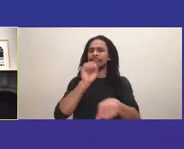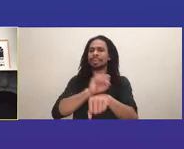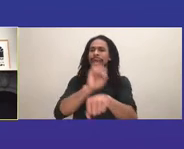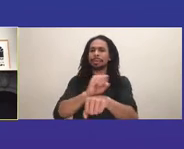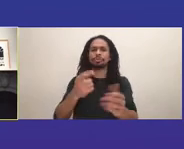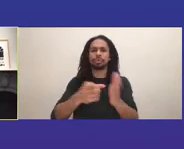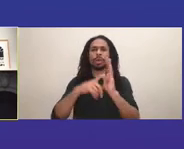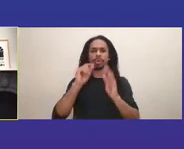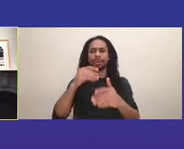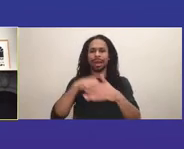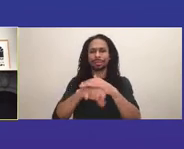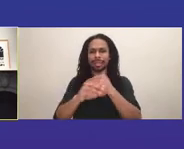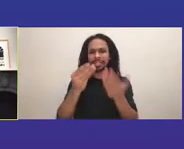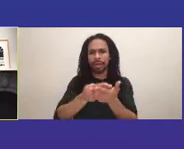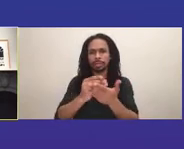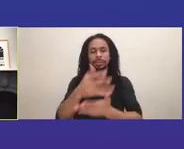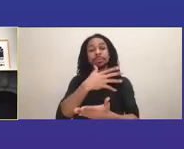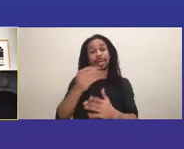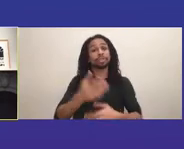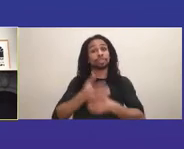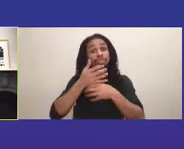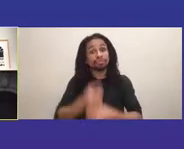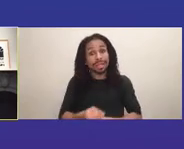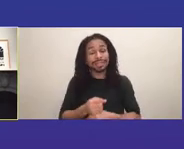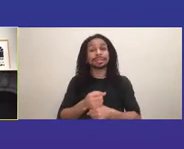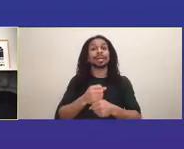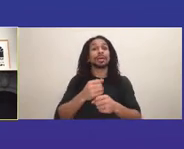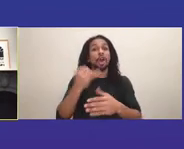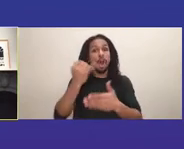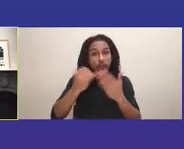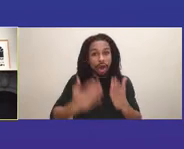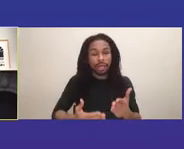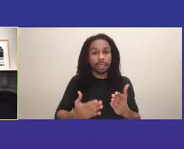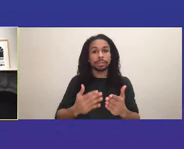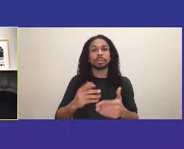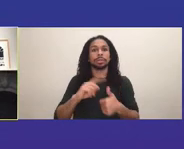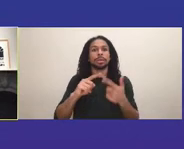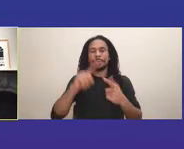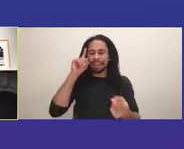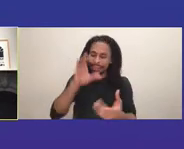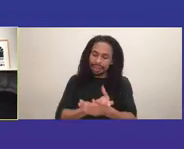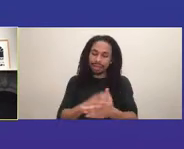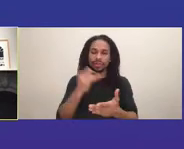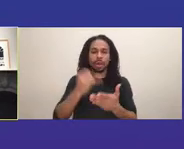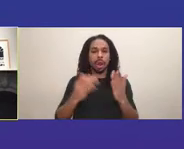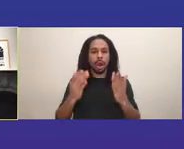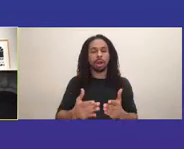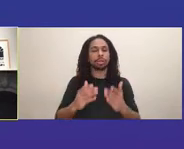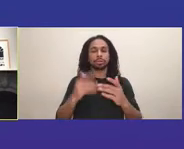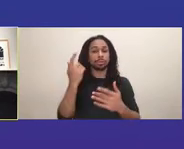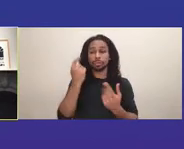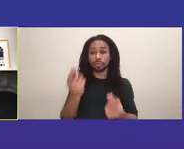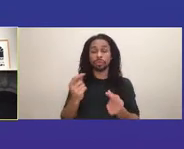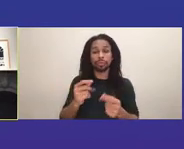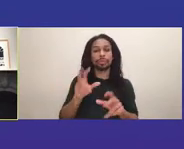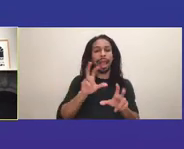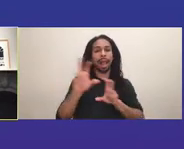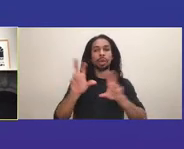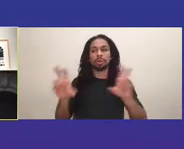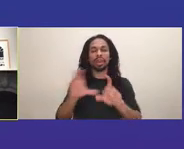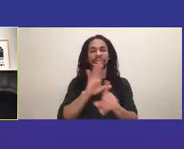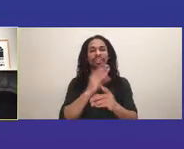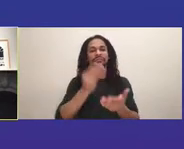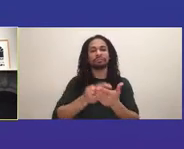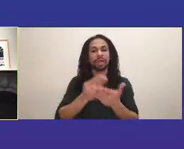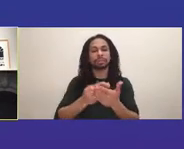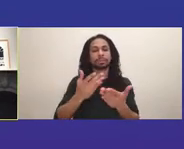access funds, and trusting artists, believing artists, to allocate funds appropriately to support